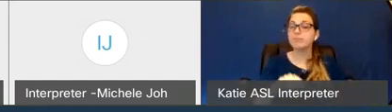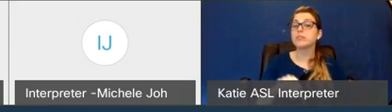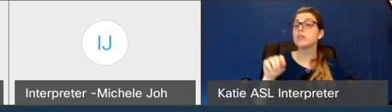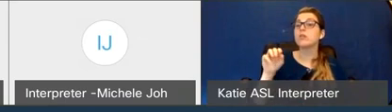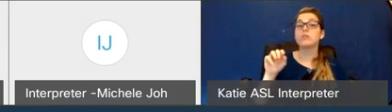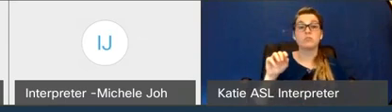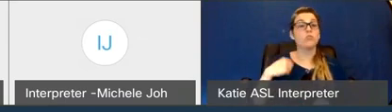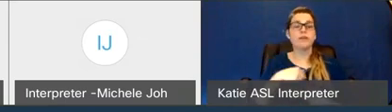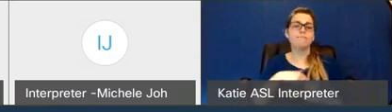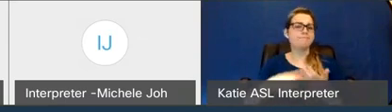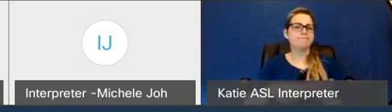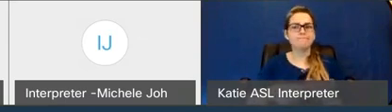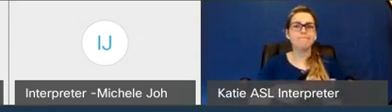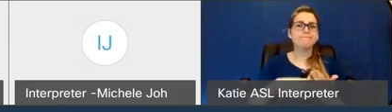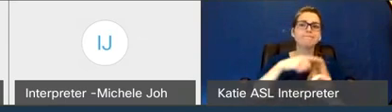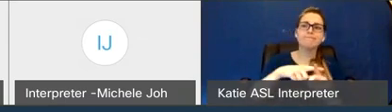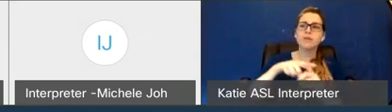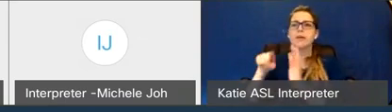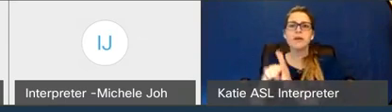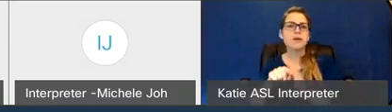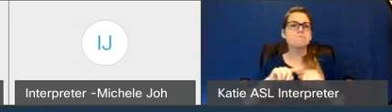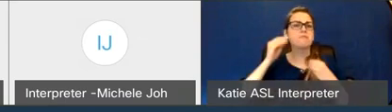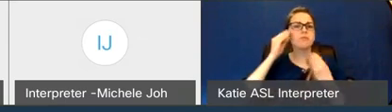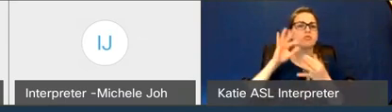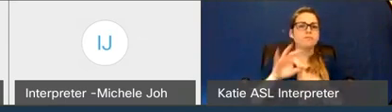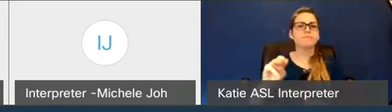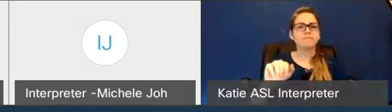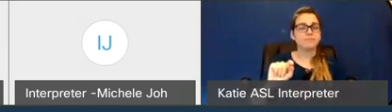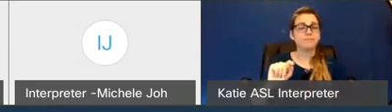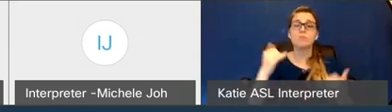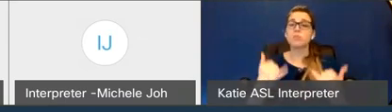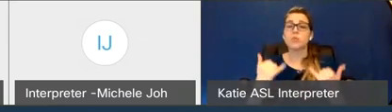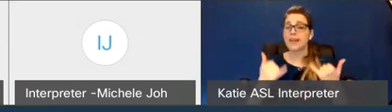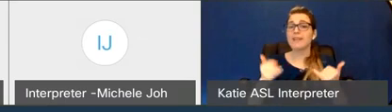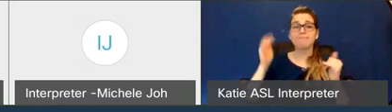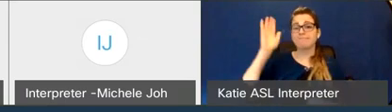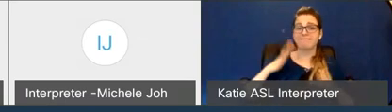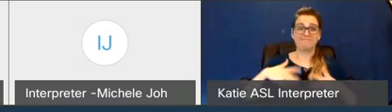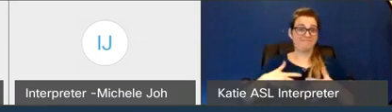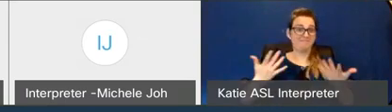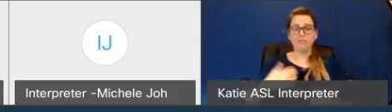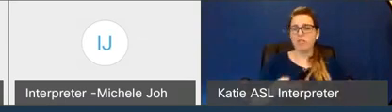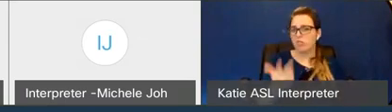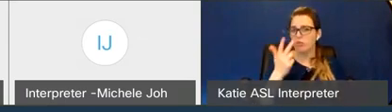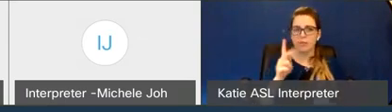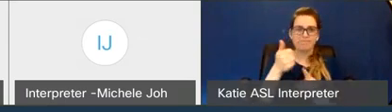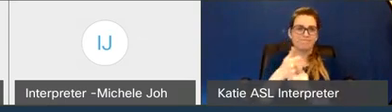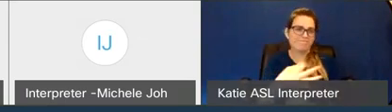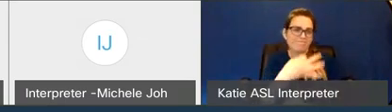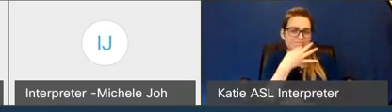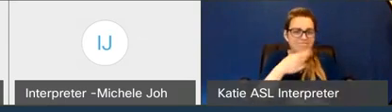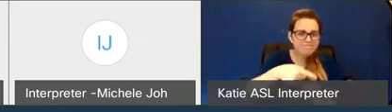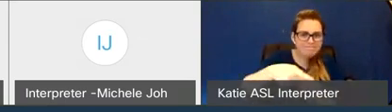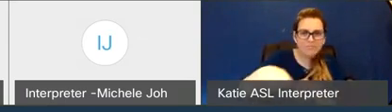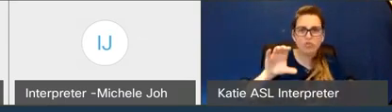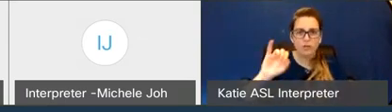presented. We're excited to host today's VLC as we have three experts in the criminal justice field, Dr.